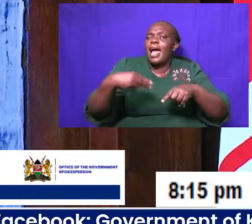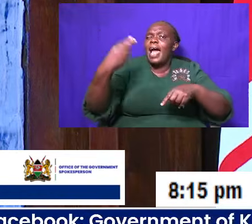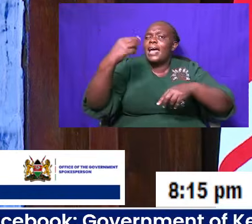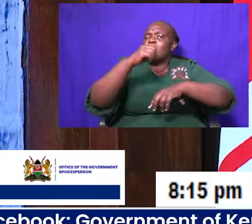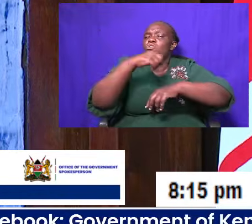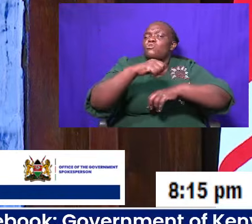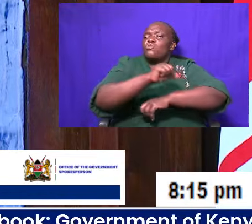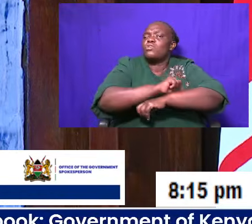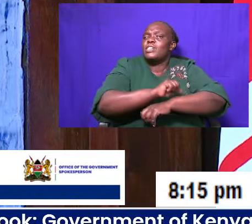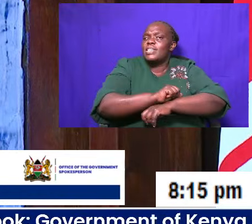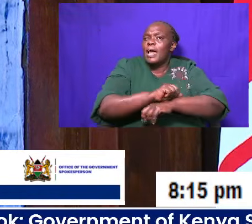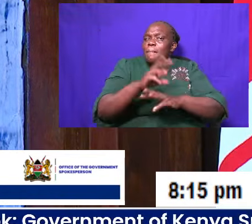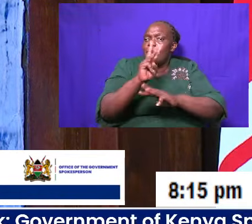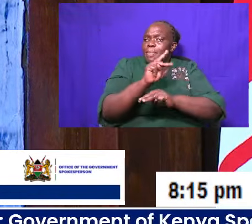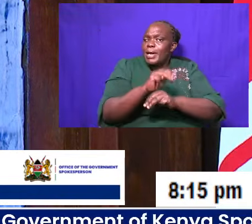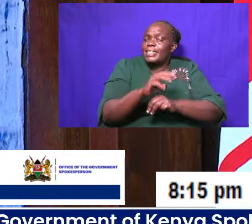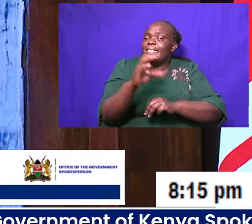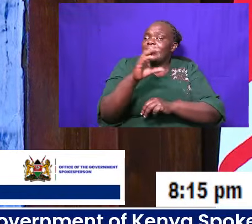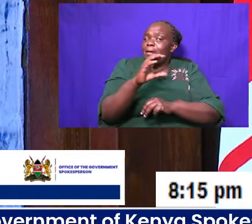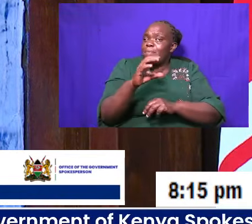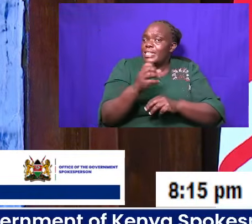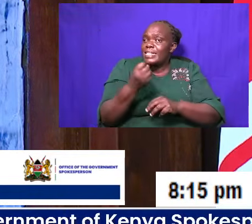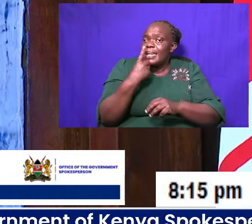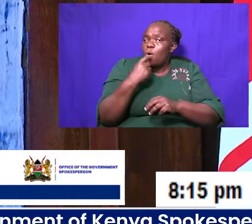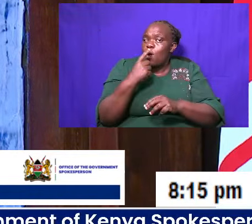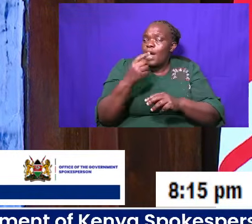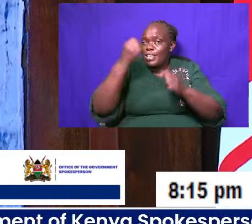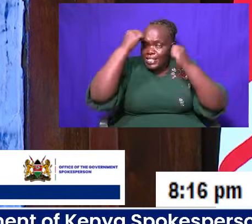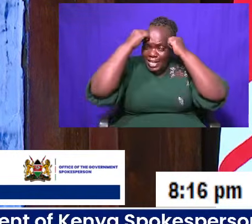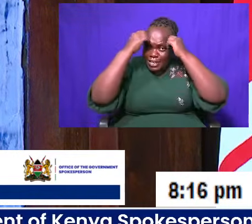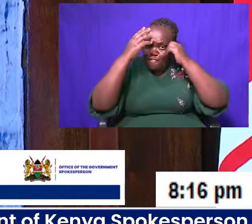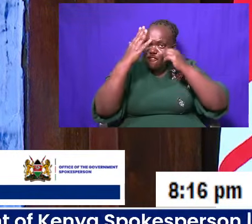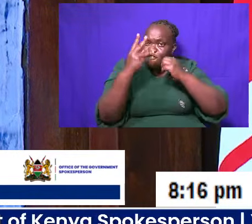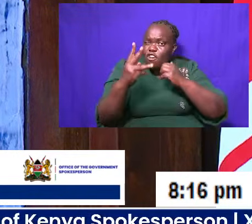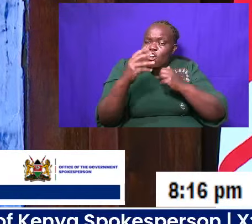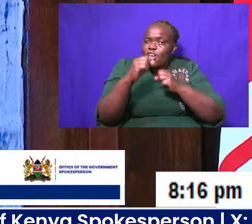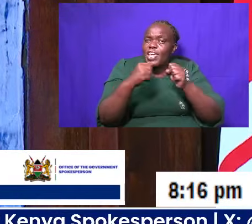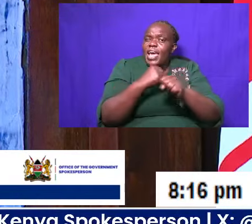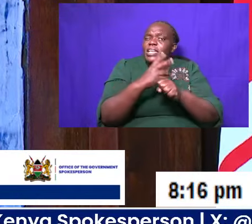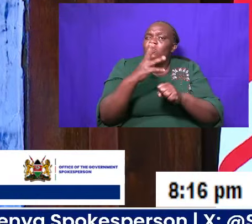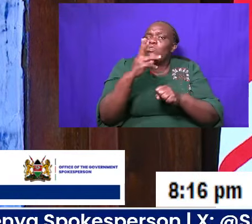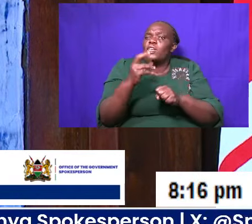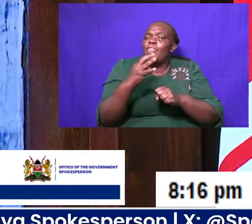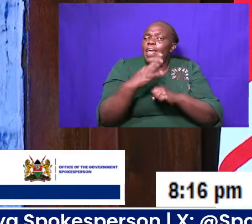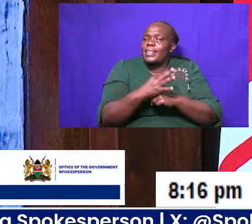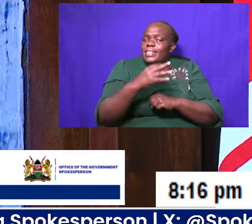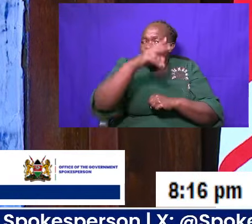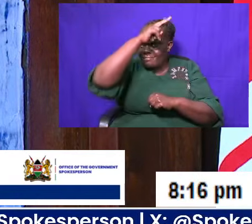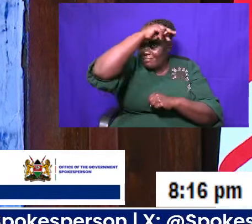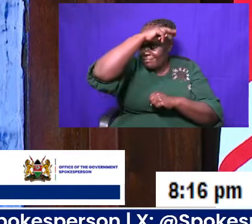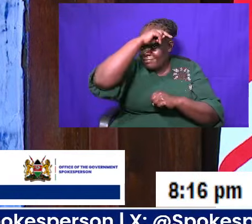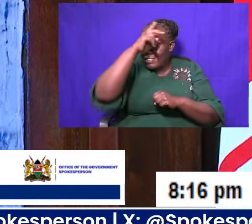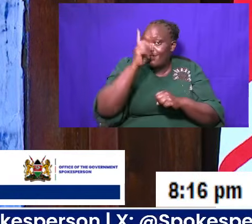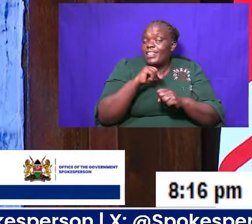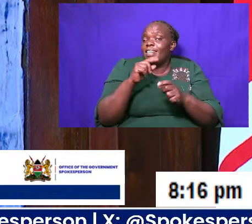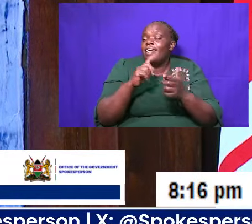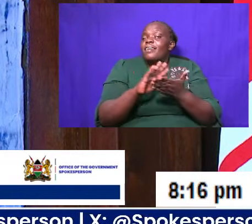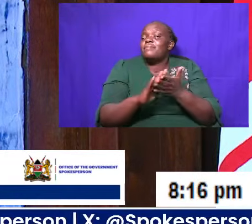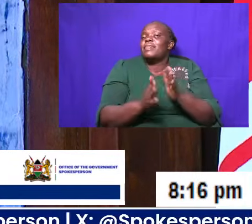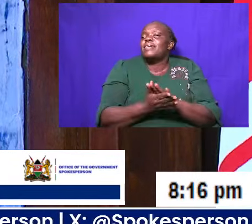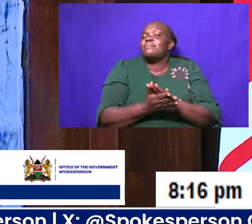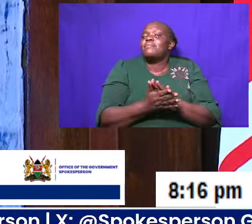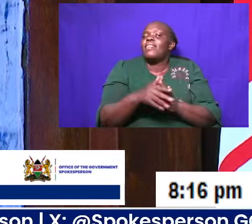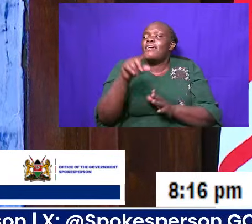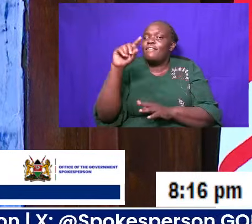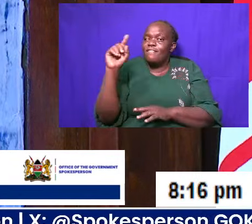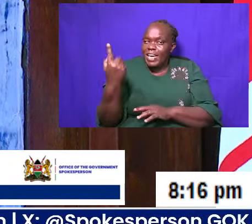and chemistry, which I studied for 4 years. 2013, I graduated, and I became the first